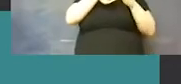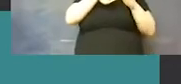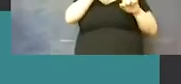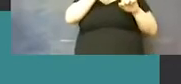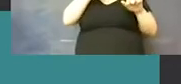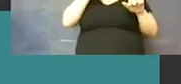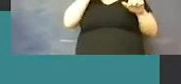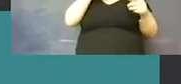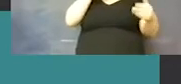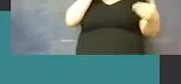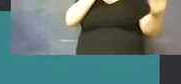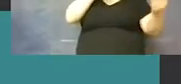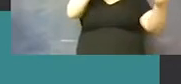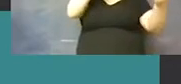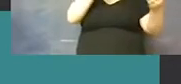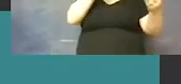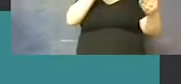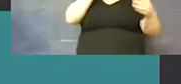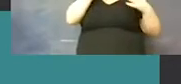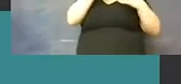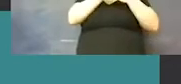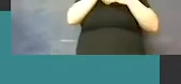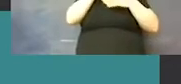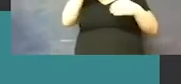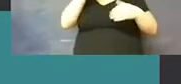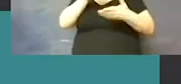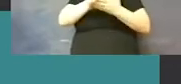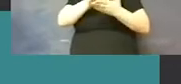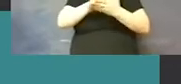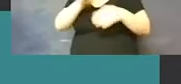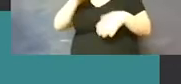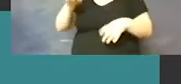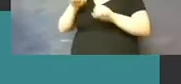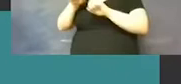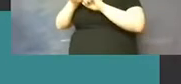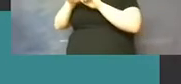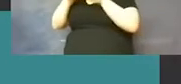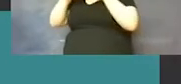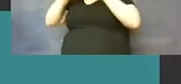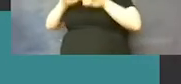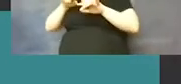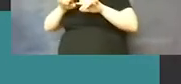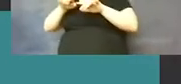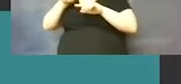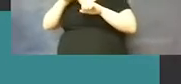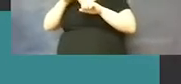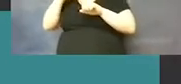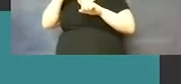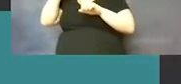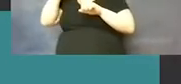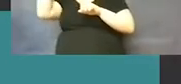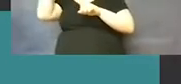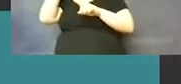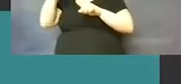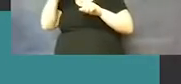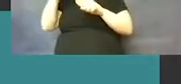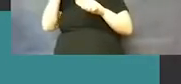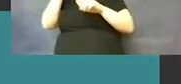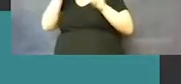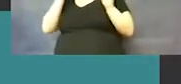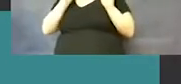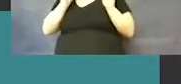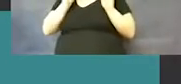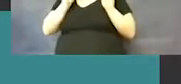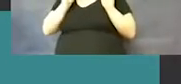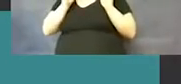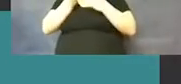when we were out of school for the Thanksgiving break. And then the little snowflake there represents when we were out of school for the winter break. So you can see those spikes